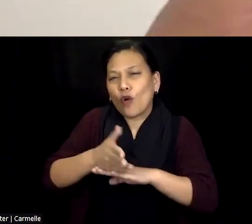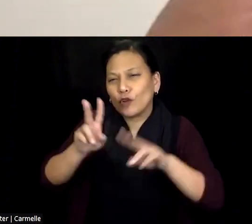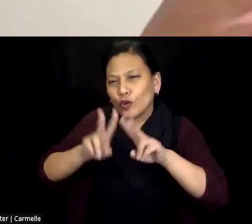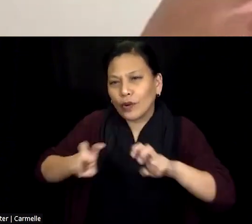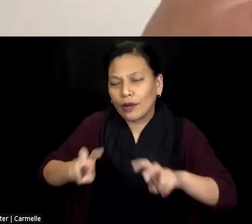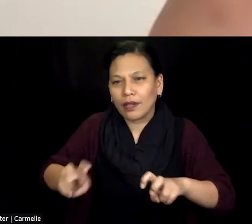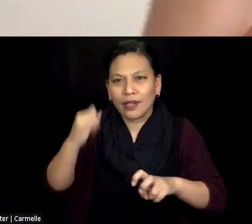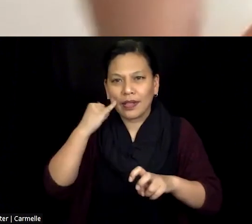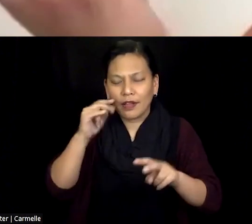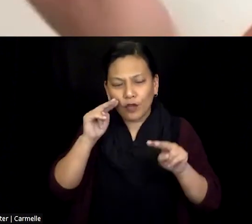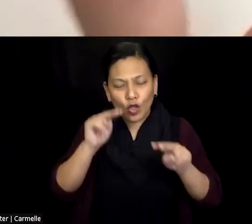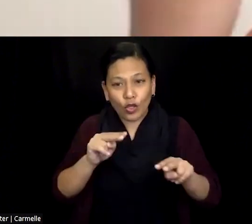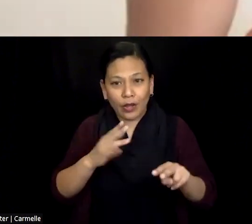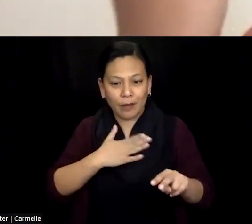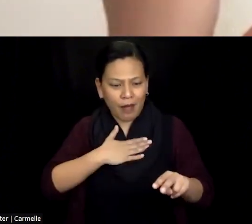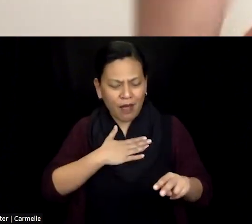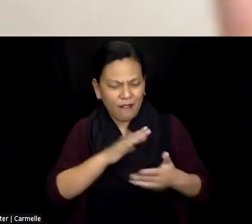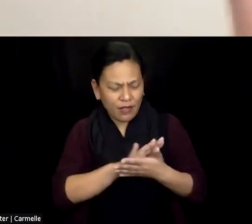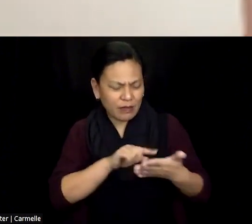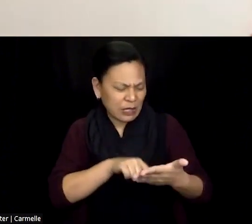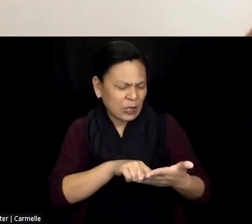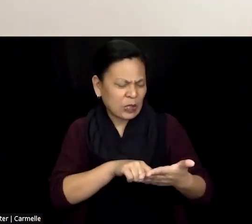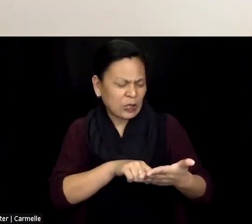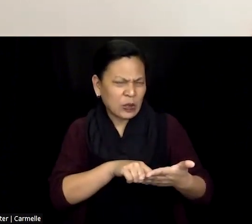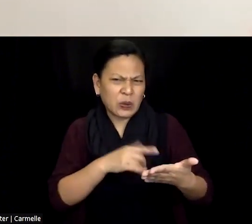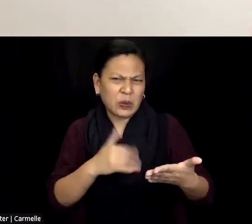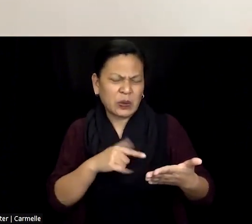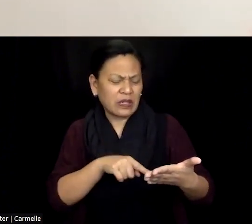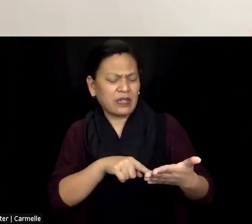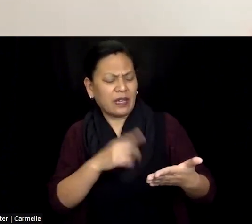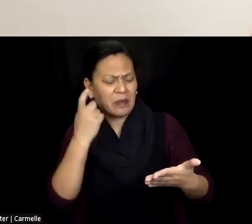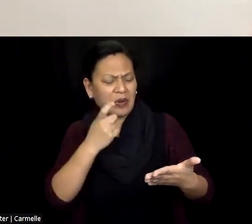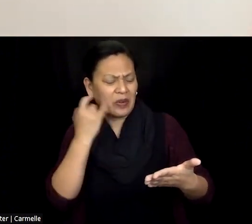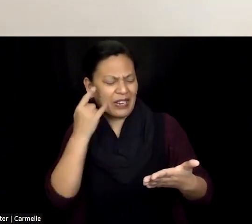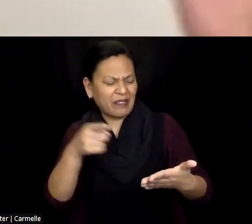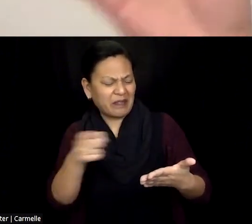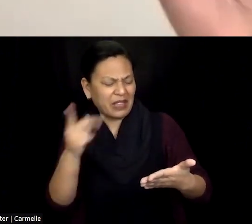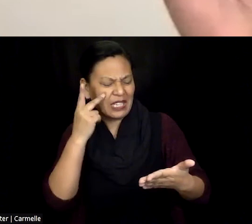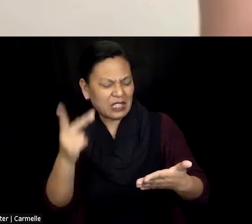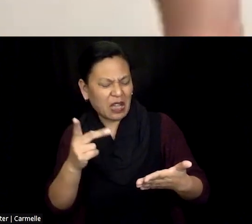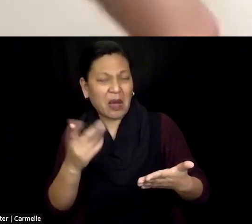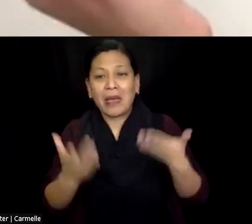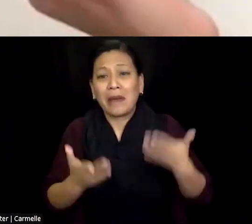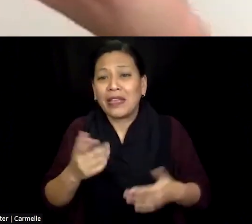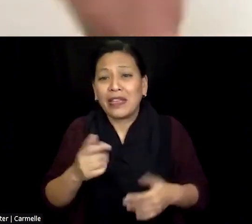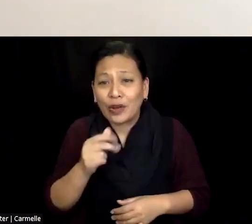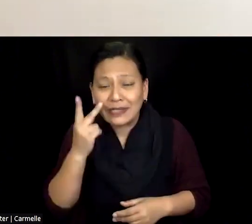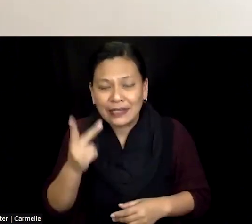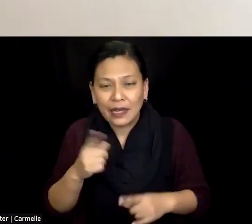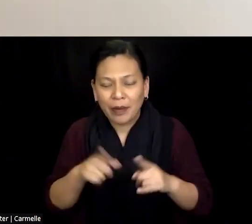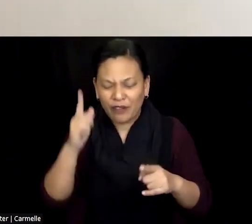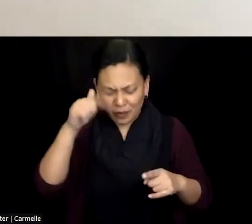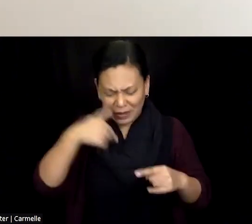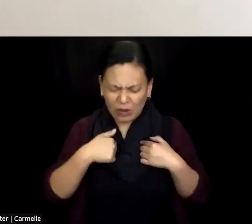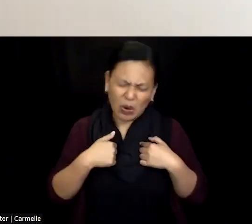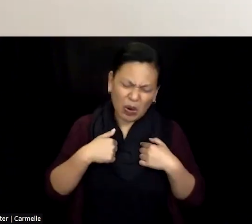you're looking at your own films, your own products, you're like, oh, you know, like, I wonder if anybody in the audience caught that and might not have, but to you, it's like,